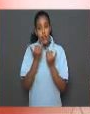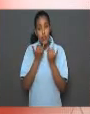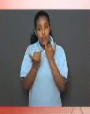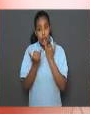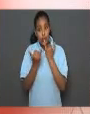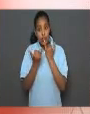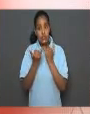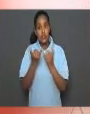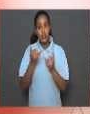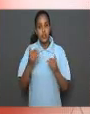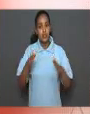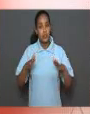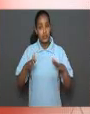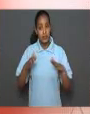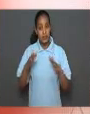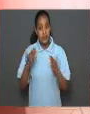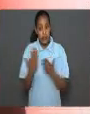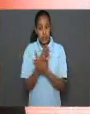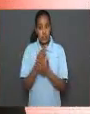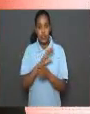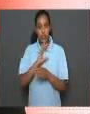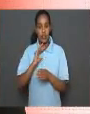is fresh in our minds.